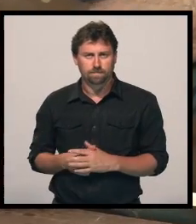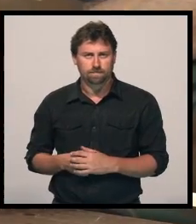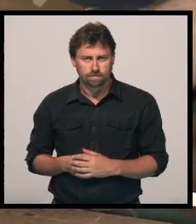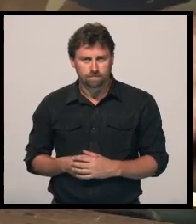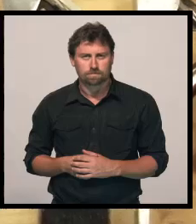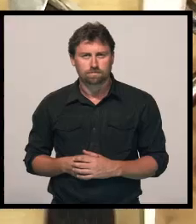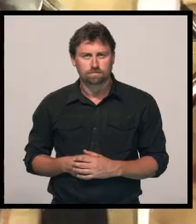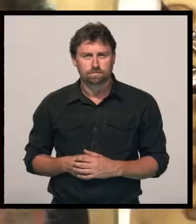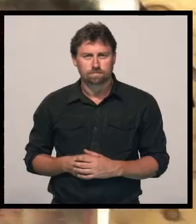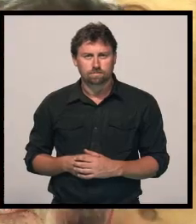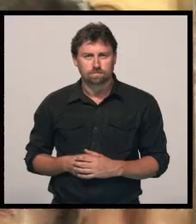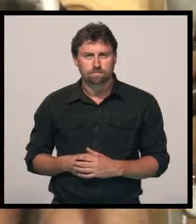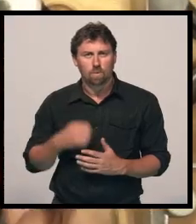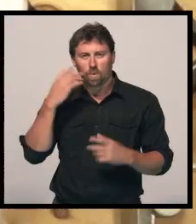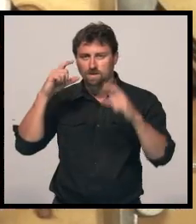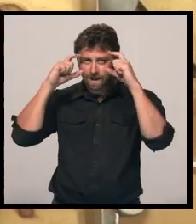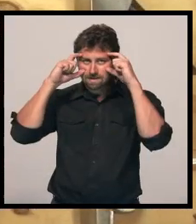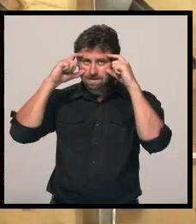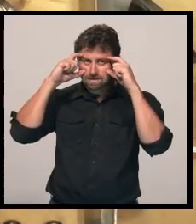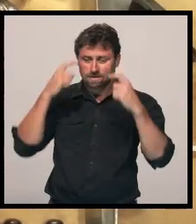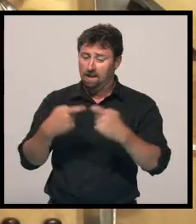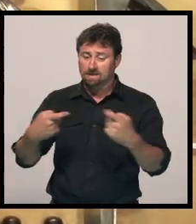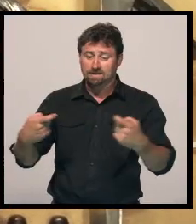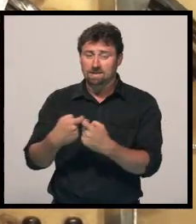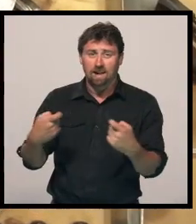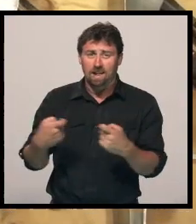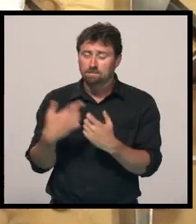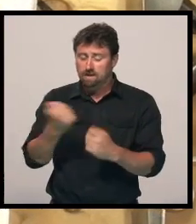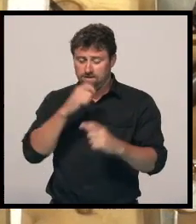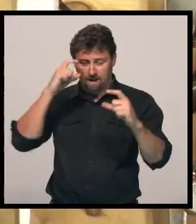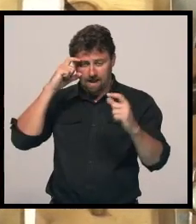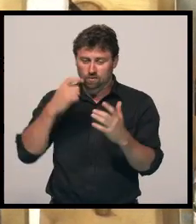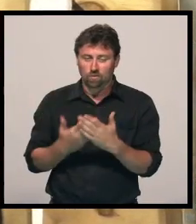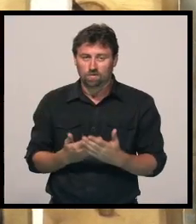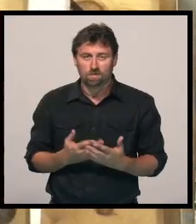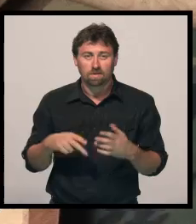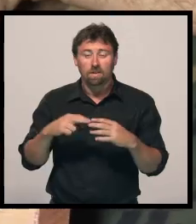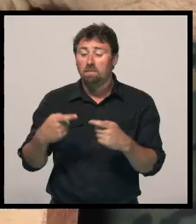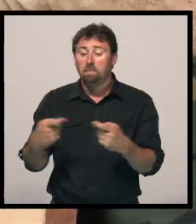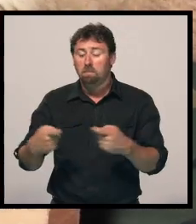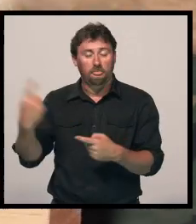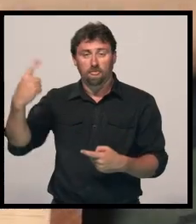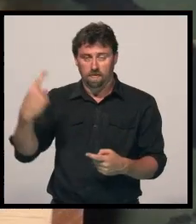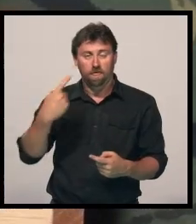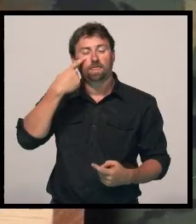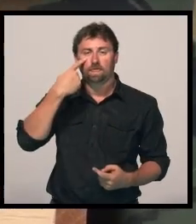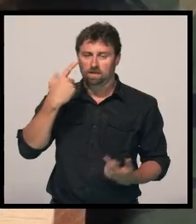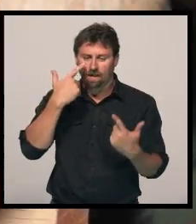Lucky band. Always wear glasses when you're working with elastic bands too, because if they snap they can cause serious eye